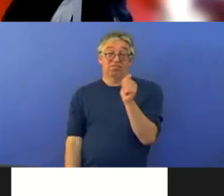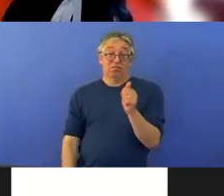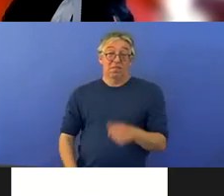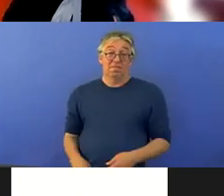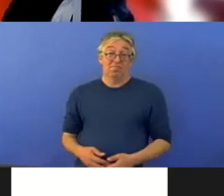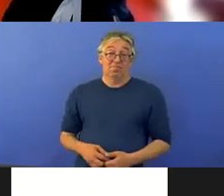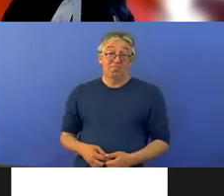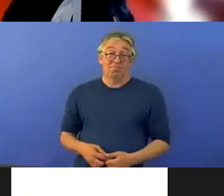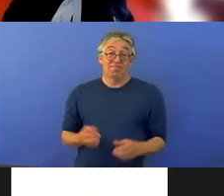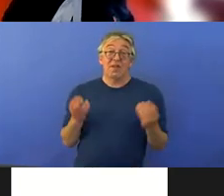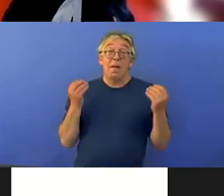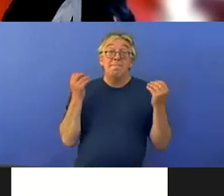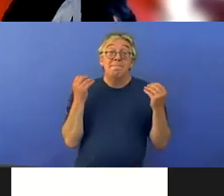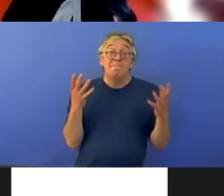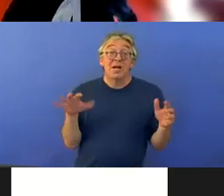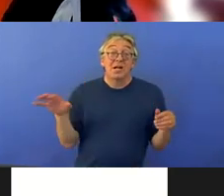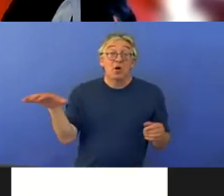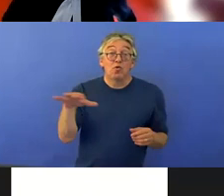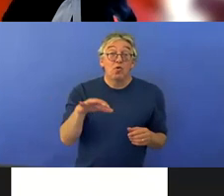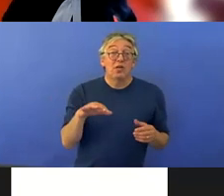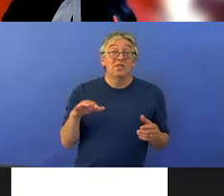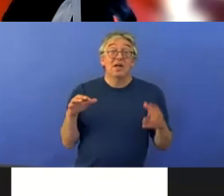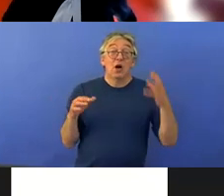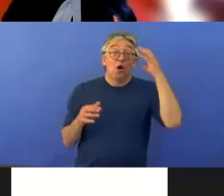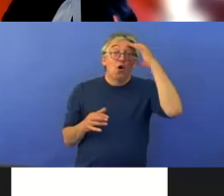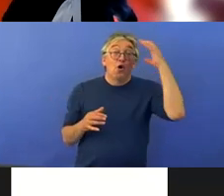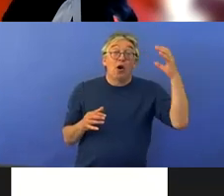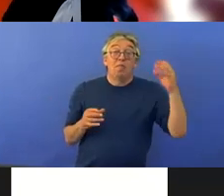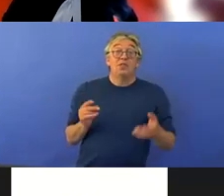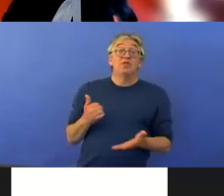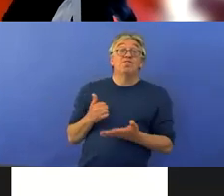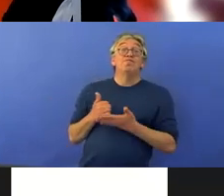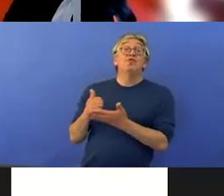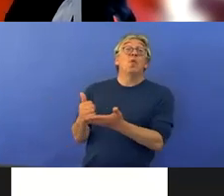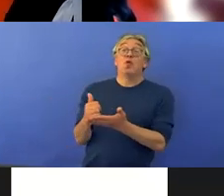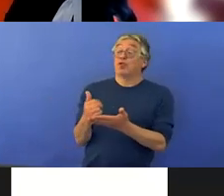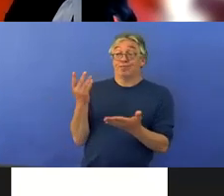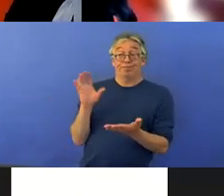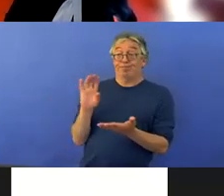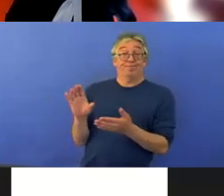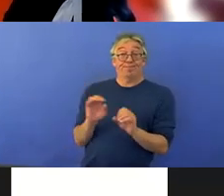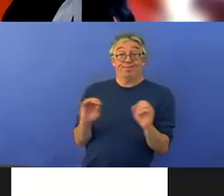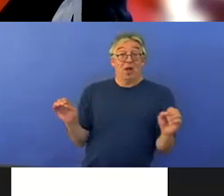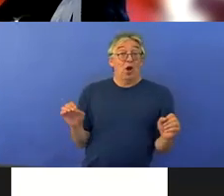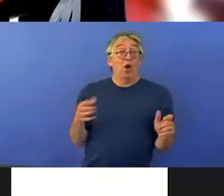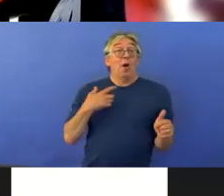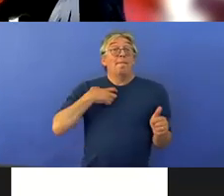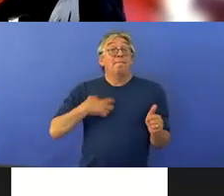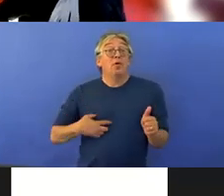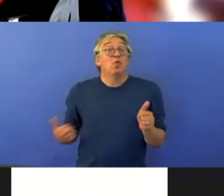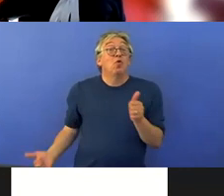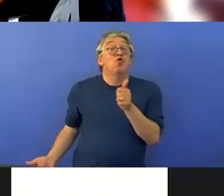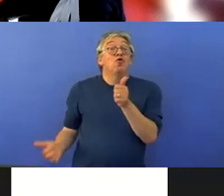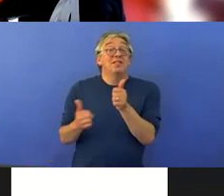by governments, for personal assistance services, PAs were